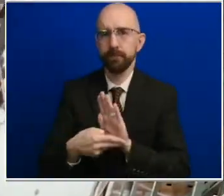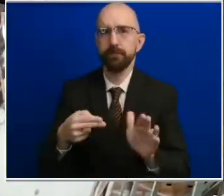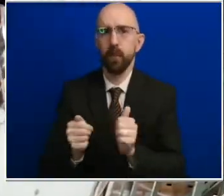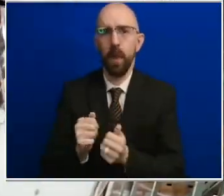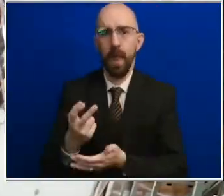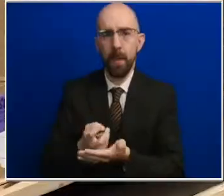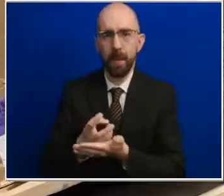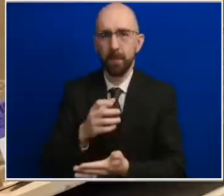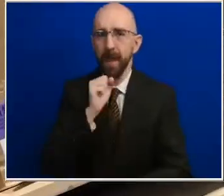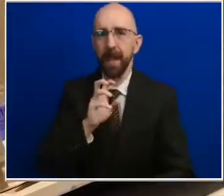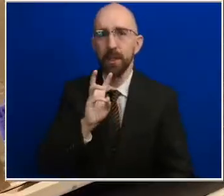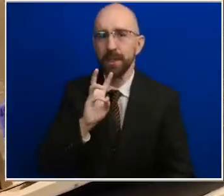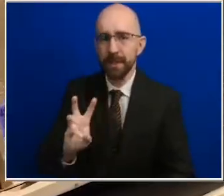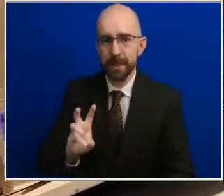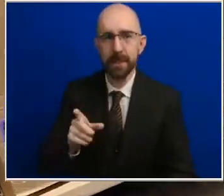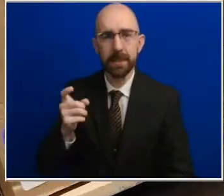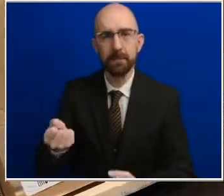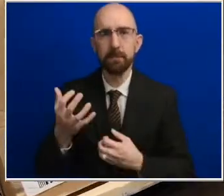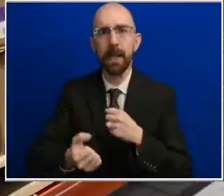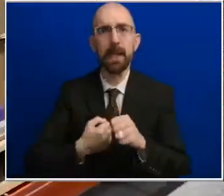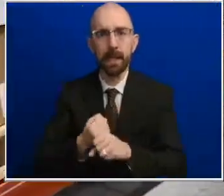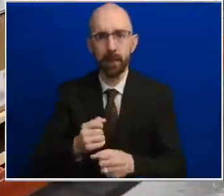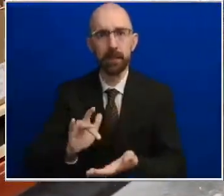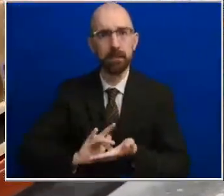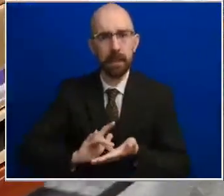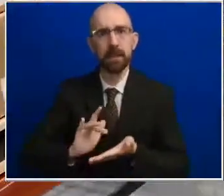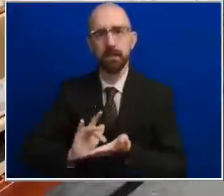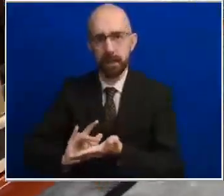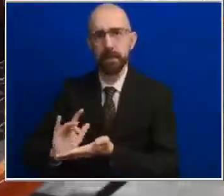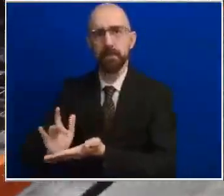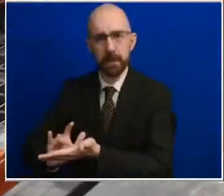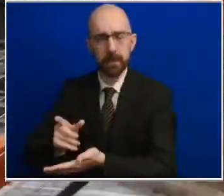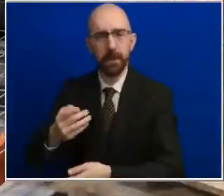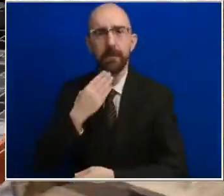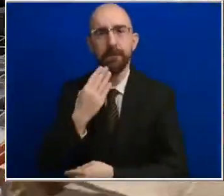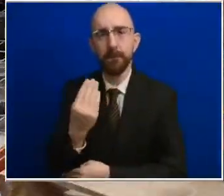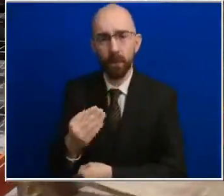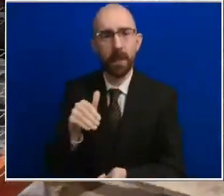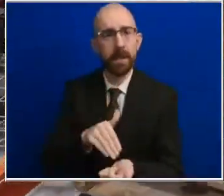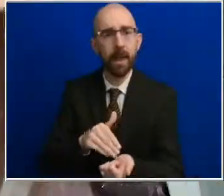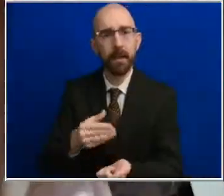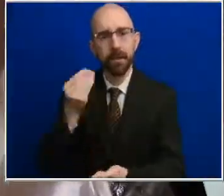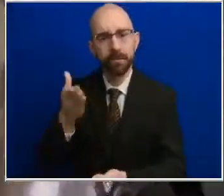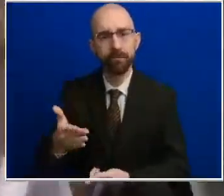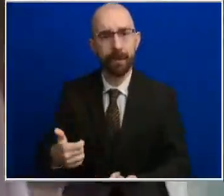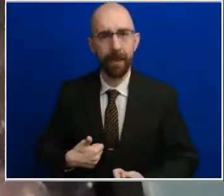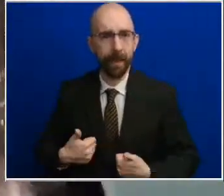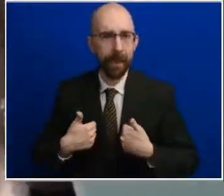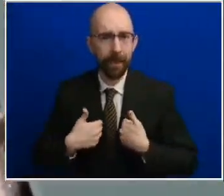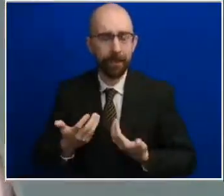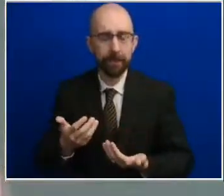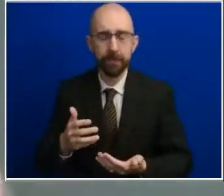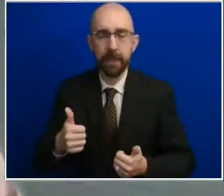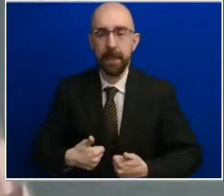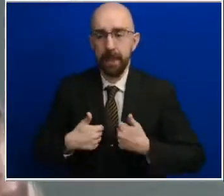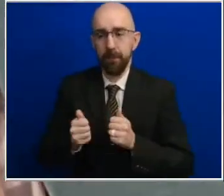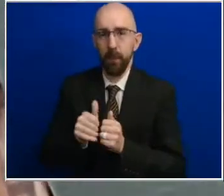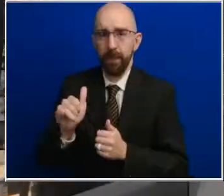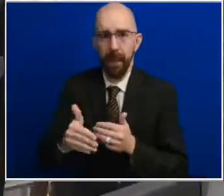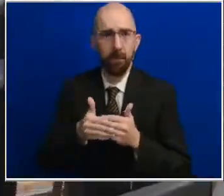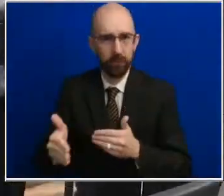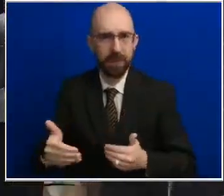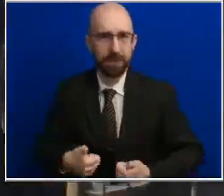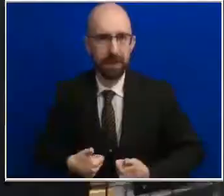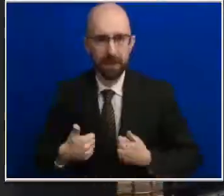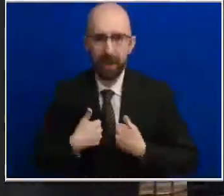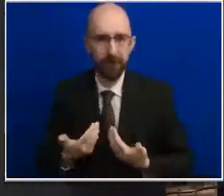spent years on medications. At 14, doctors told him he'd likely live with seizures for the rest of his life. I